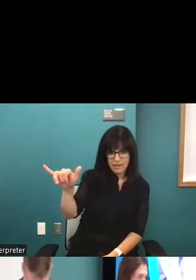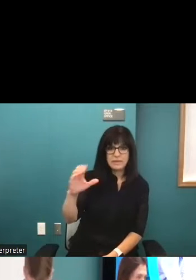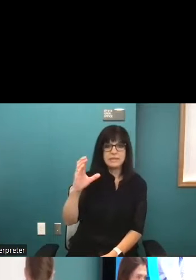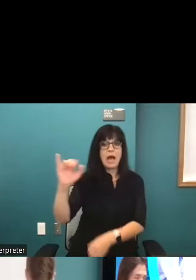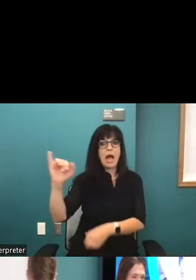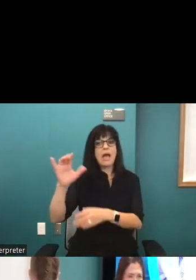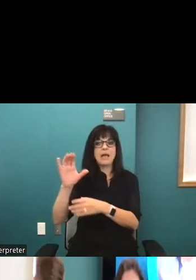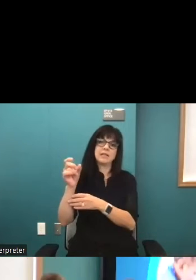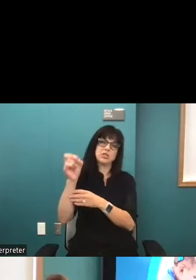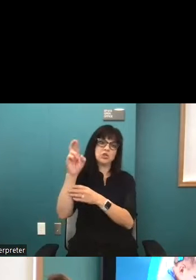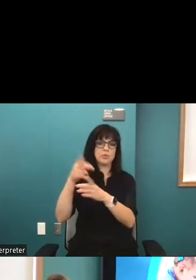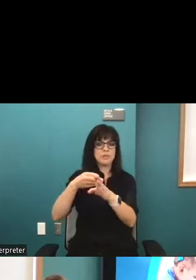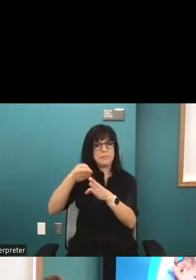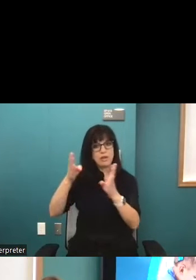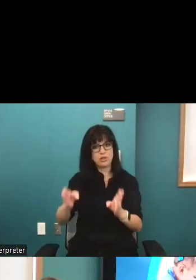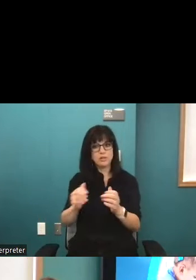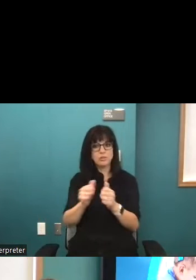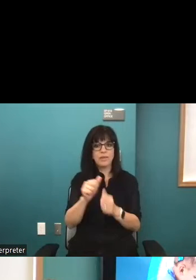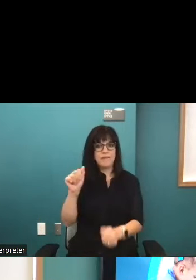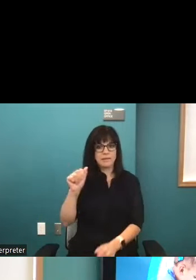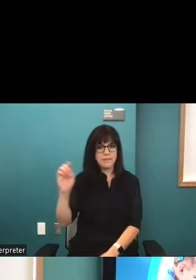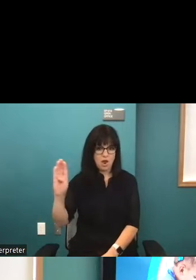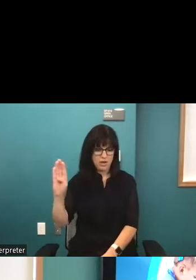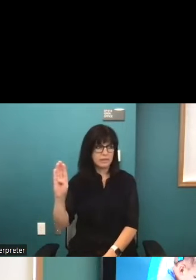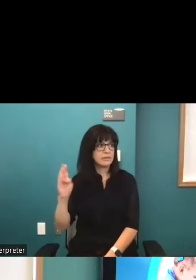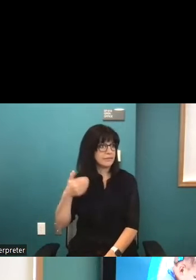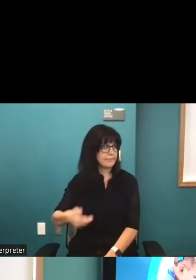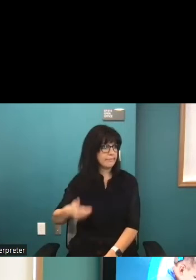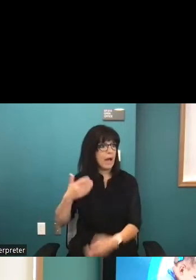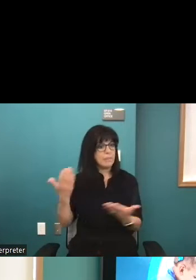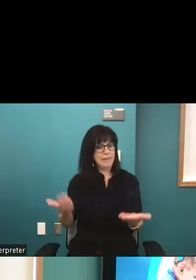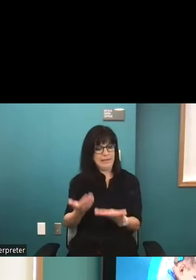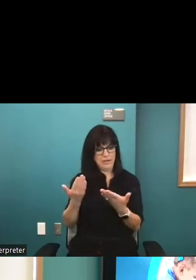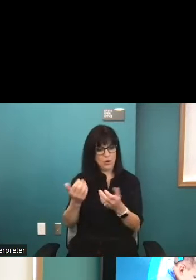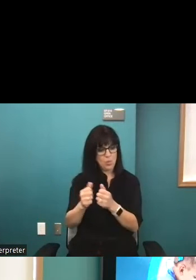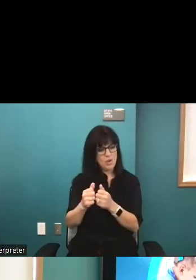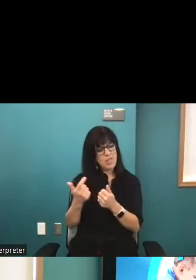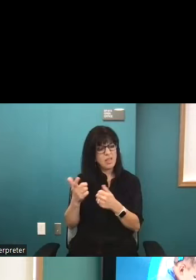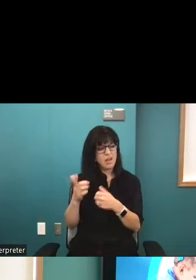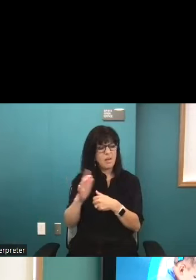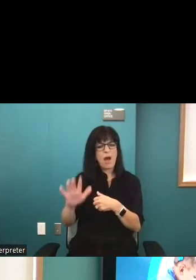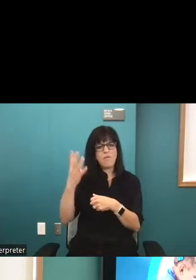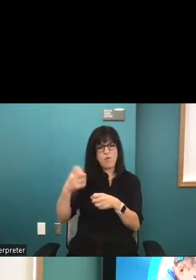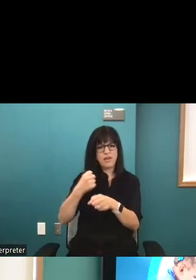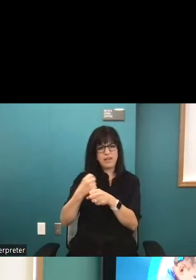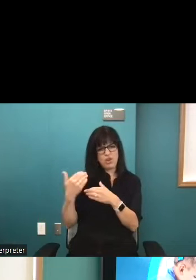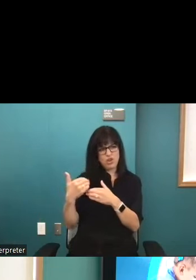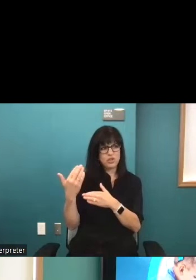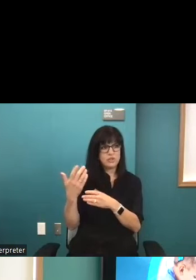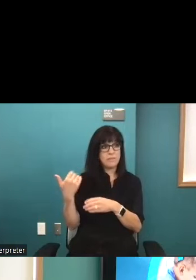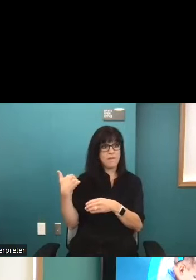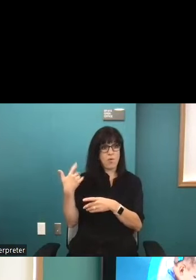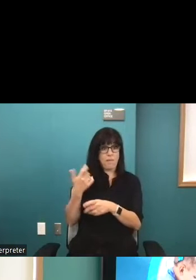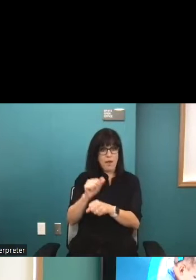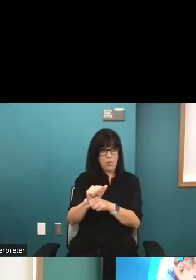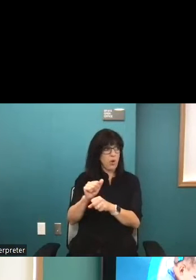implant consumer specialist with Advanced Bionics. I've been with AB for a little over 4 years. Previous to